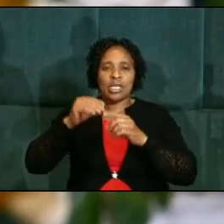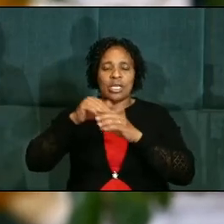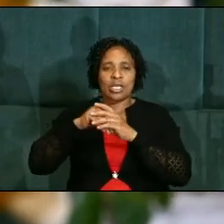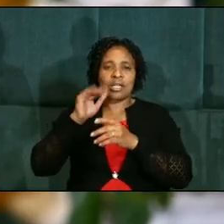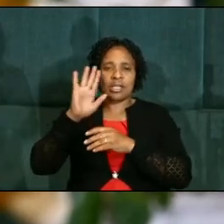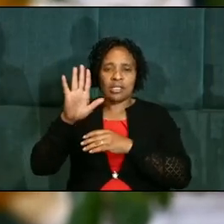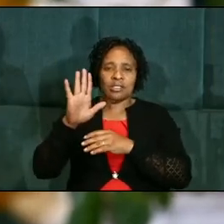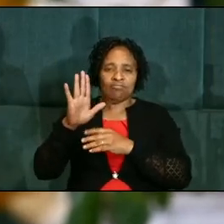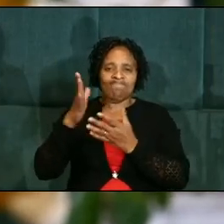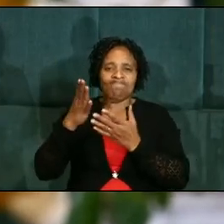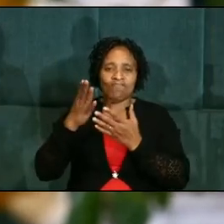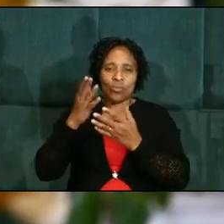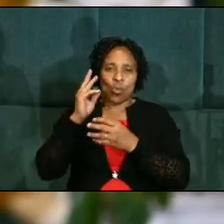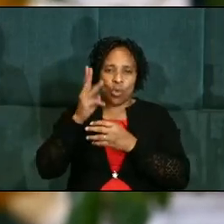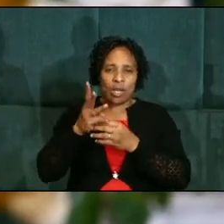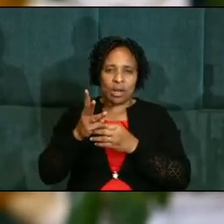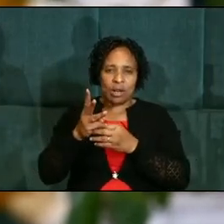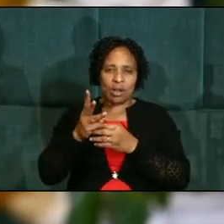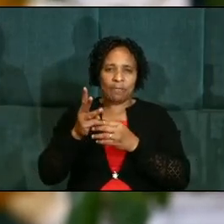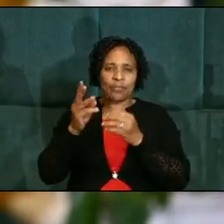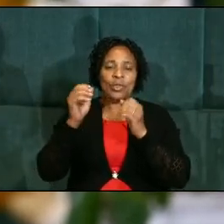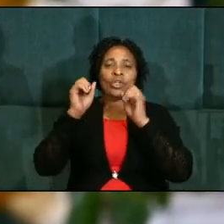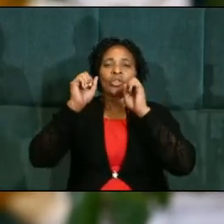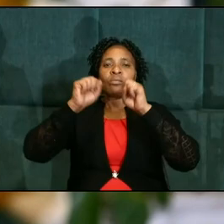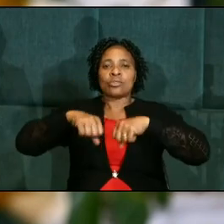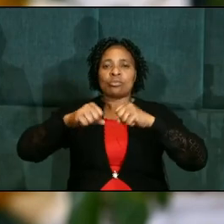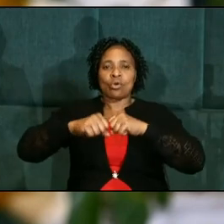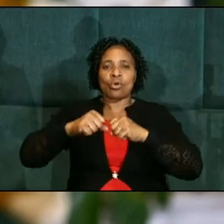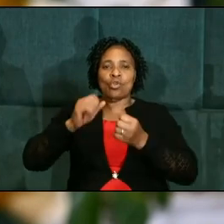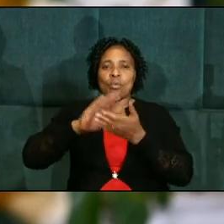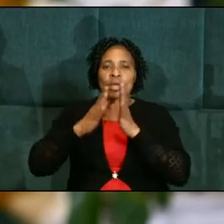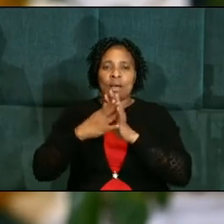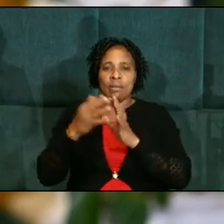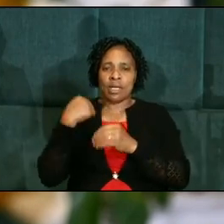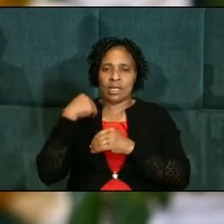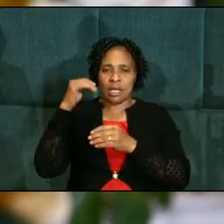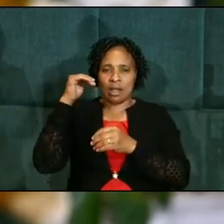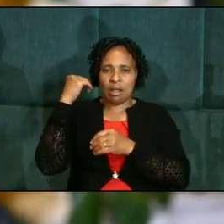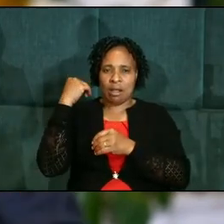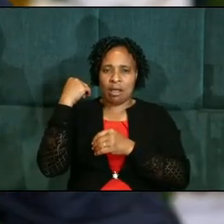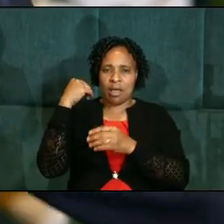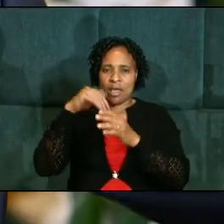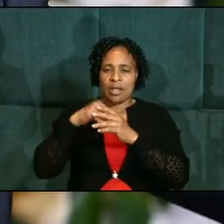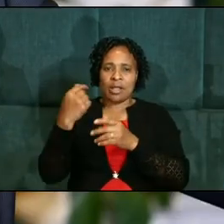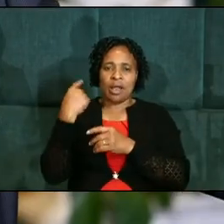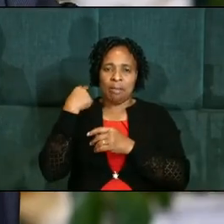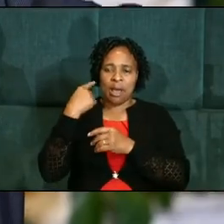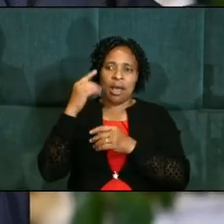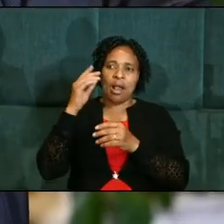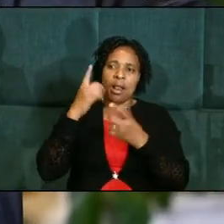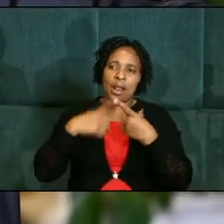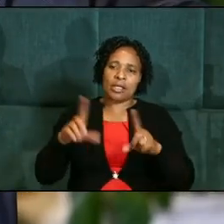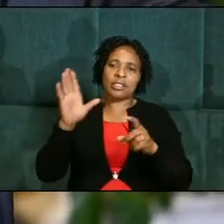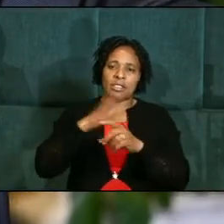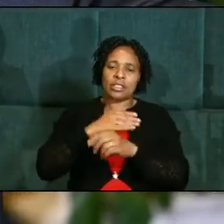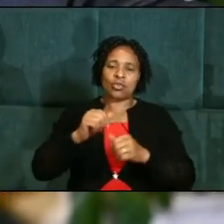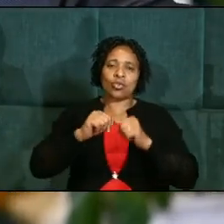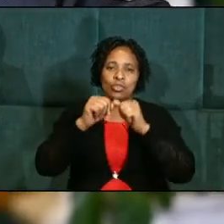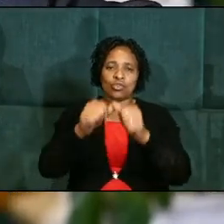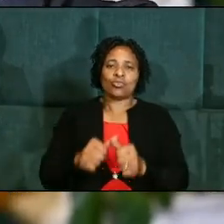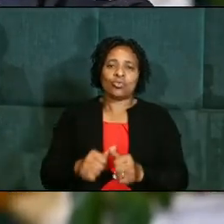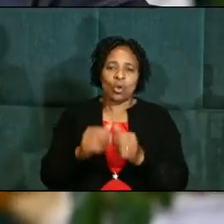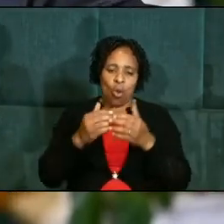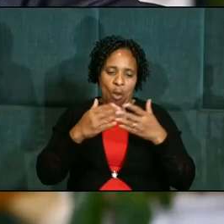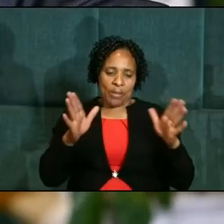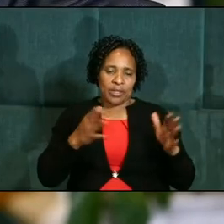in which you are short so that you can be in the number. Let's sing the song. And I open this